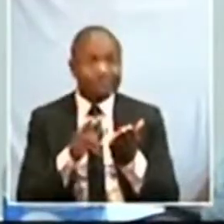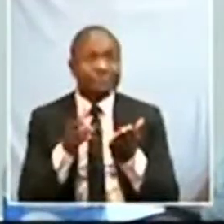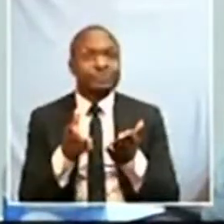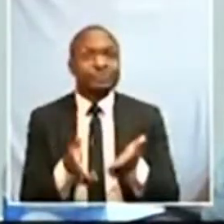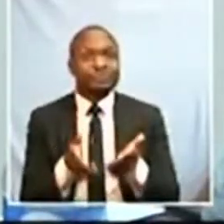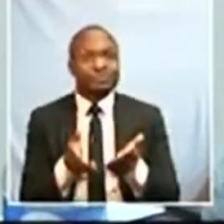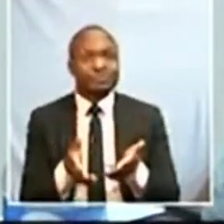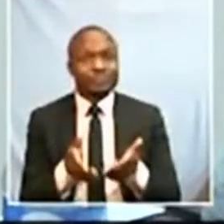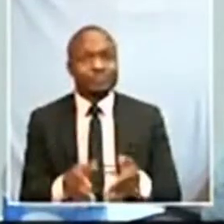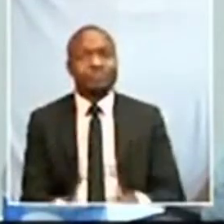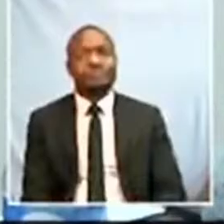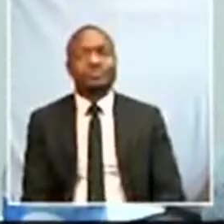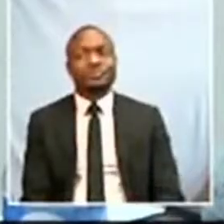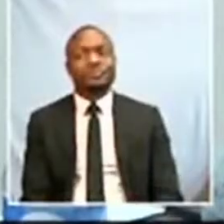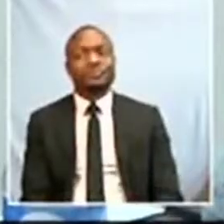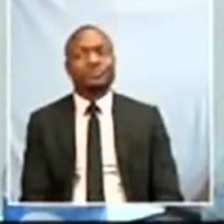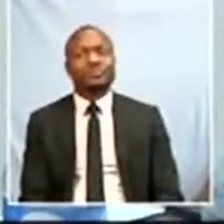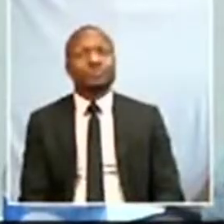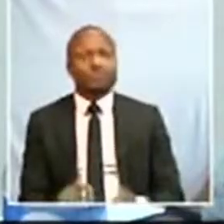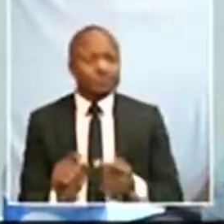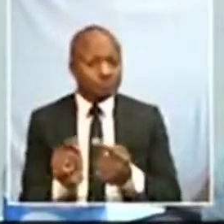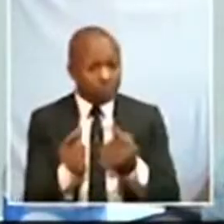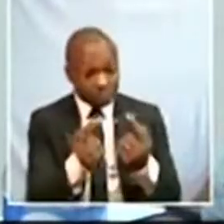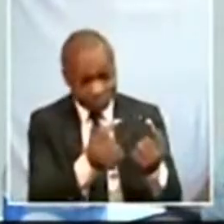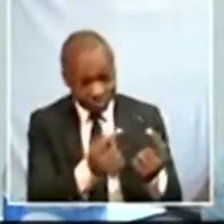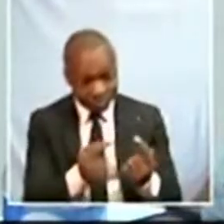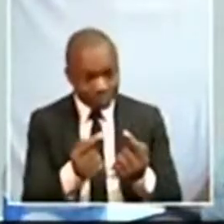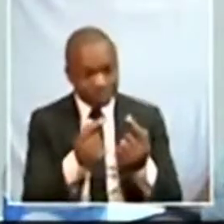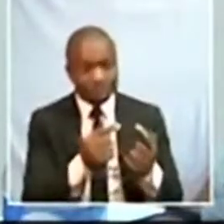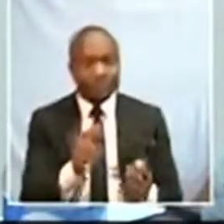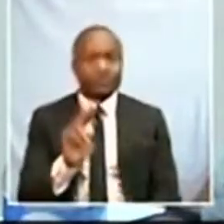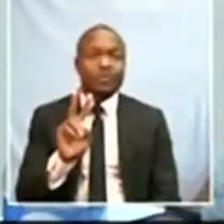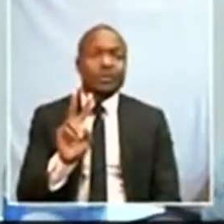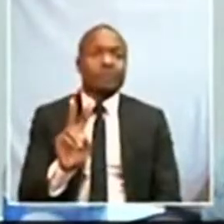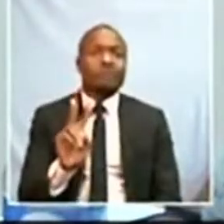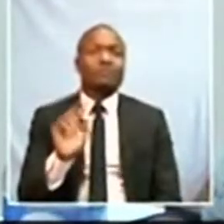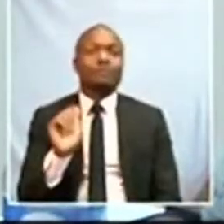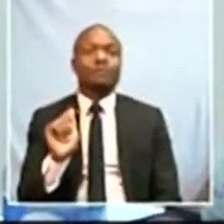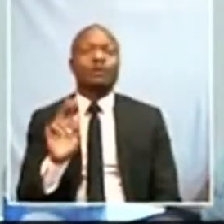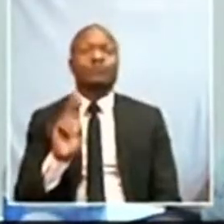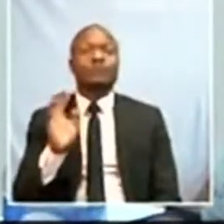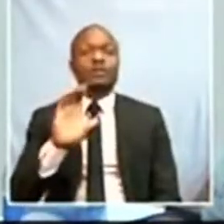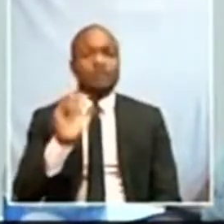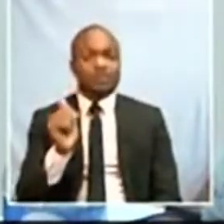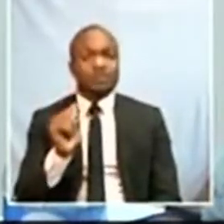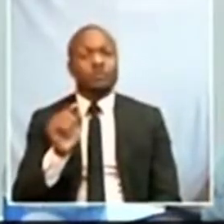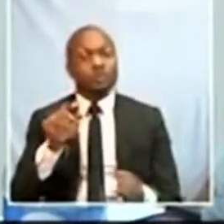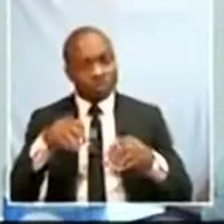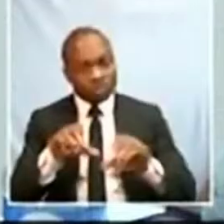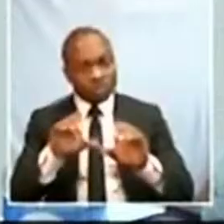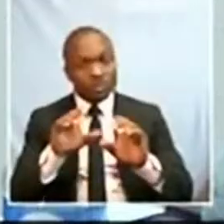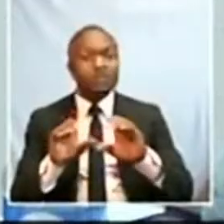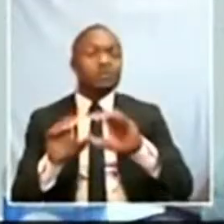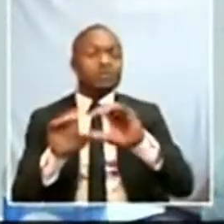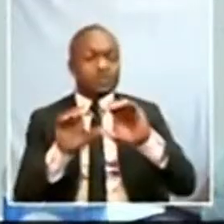that for the case of Vavika, you went ahead and did due diligence.